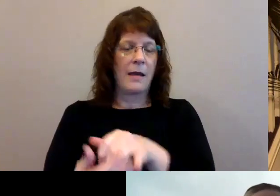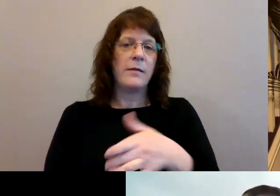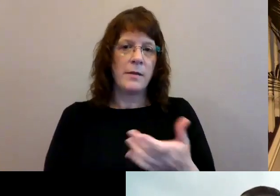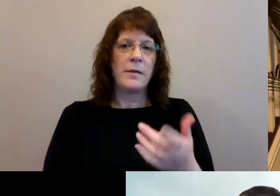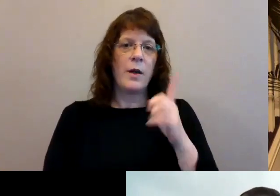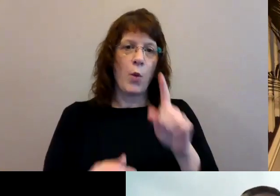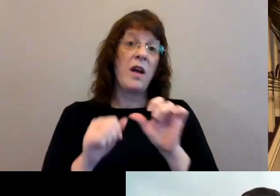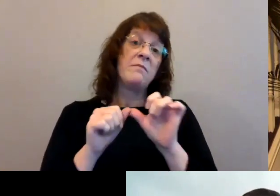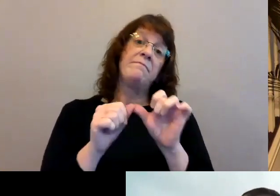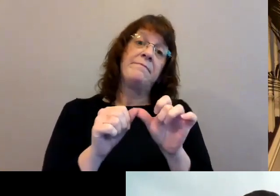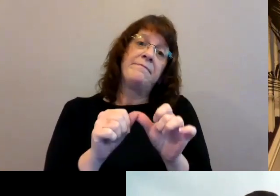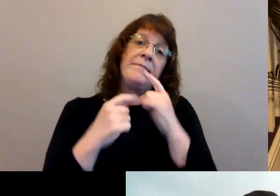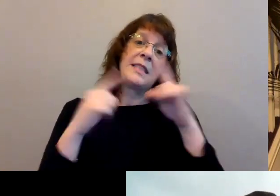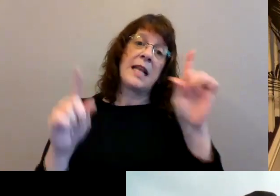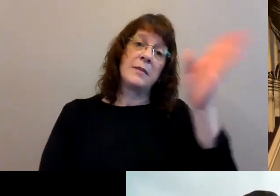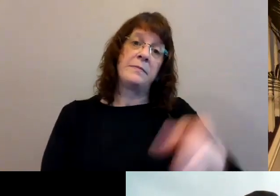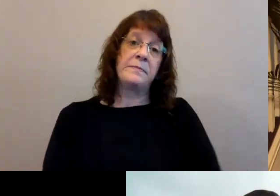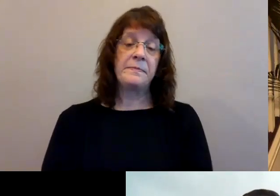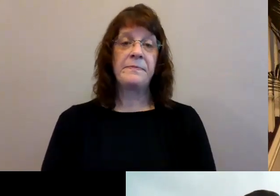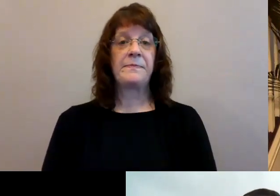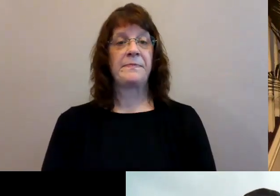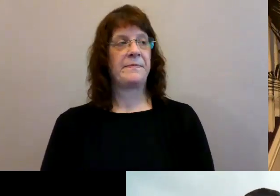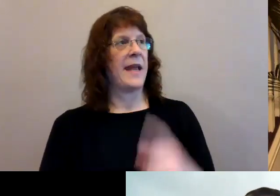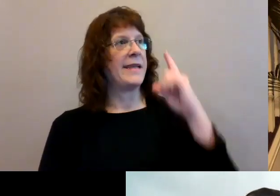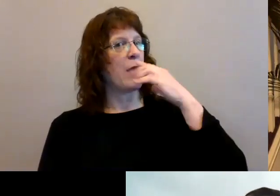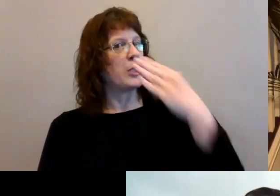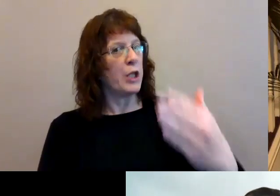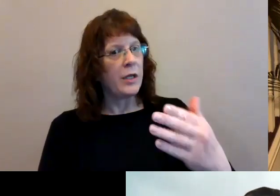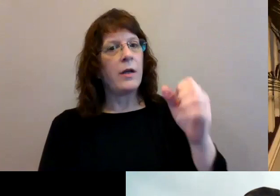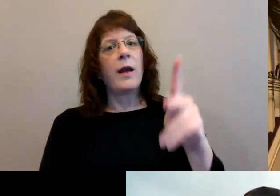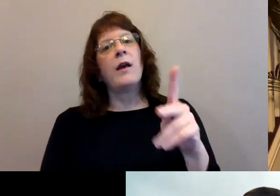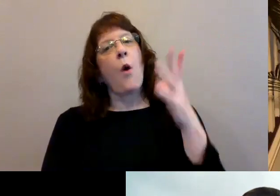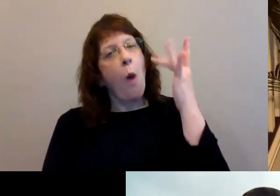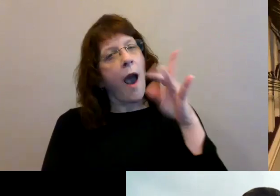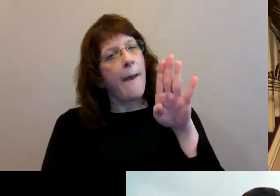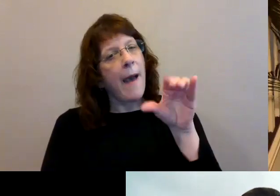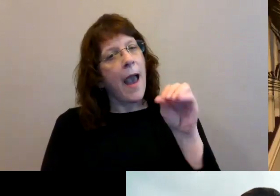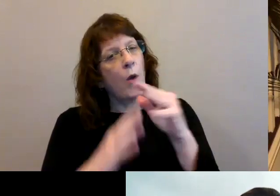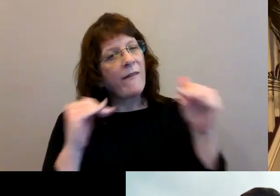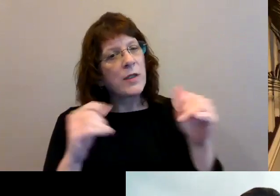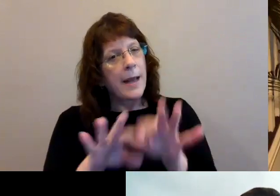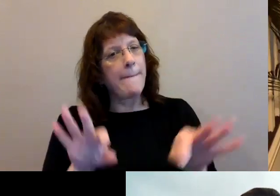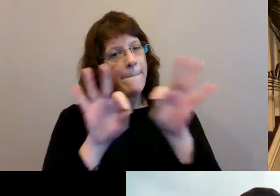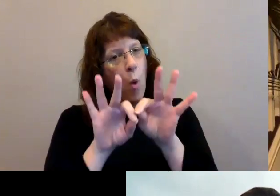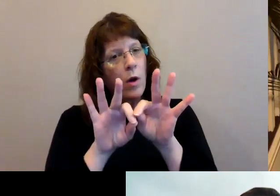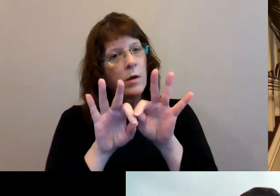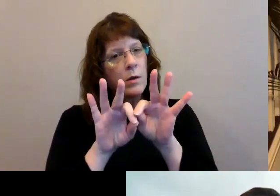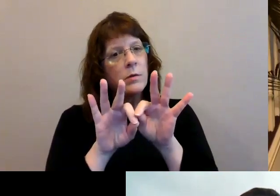you going and be successful. Sounds good. So why is biodiversity so important and worthy of